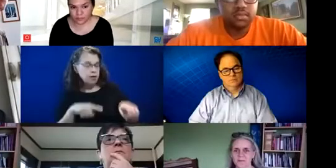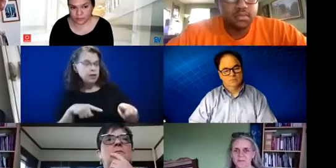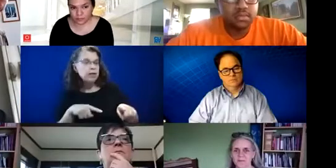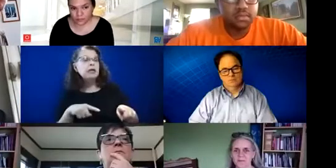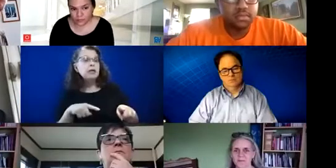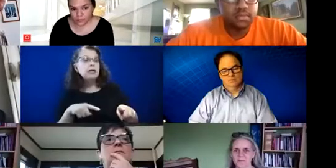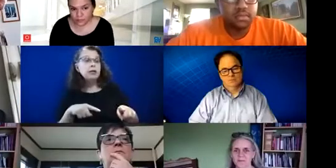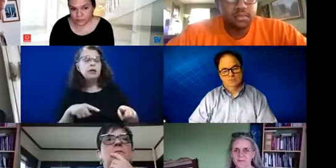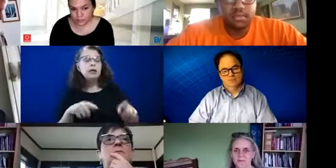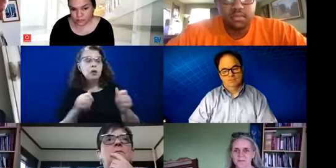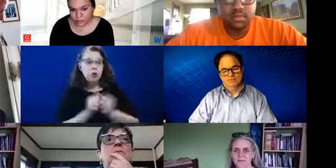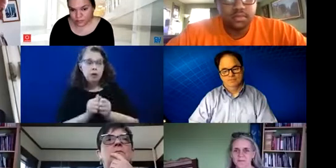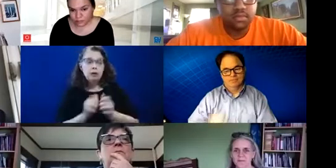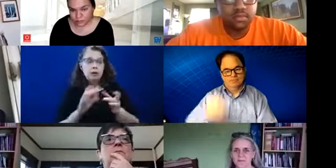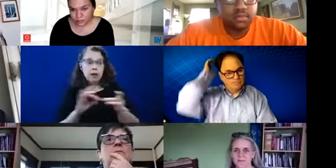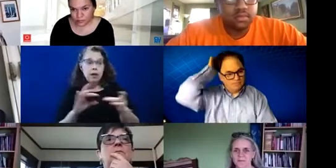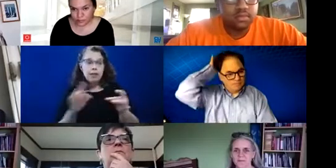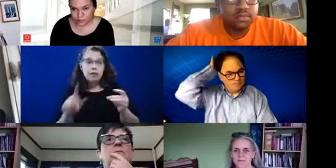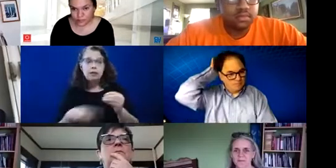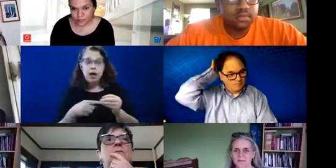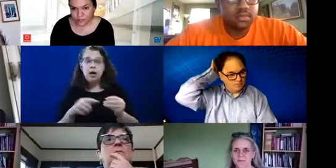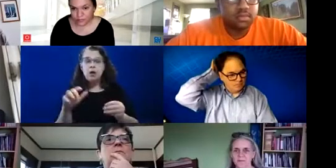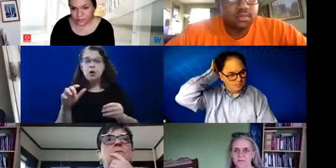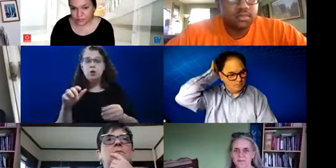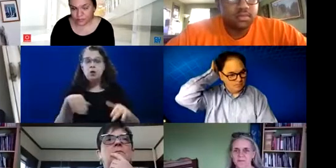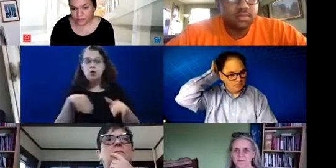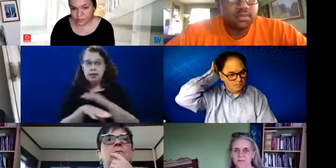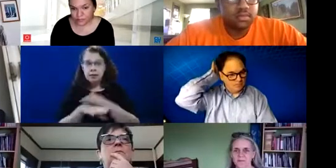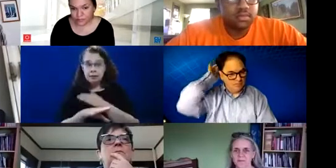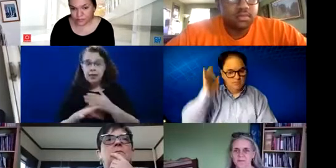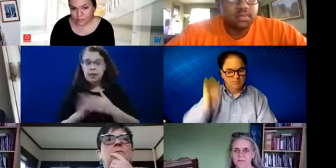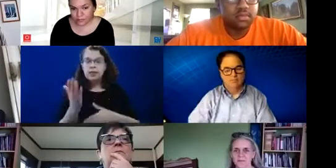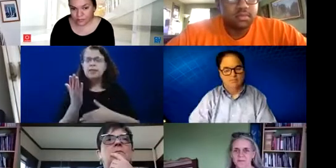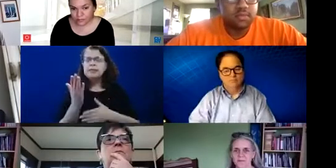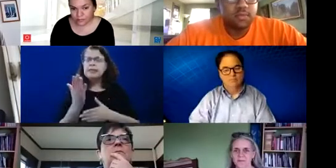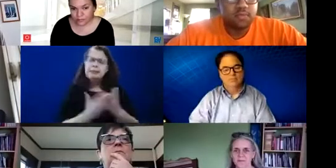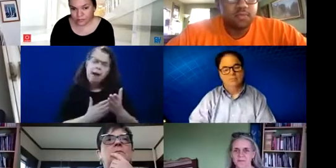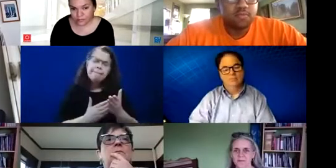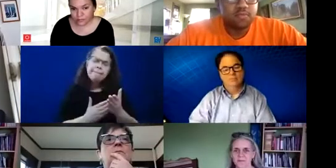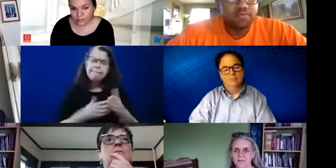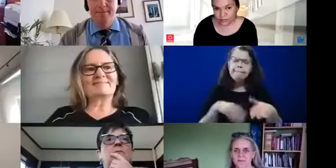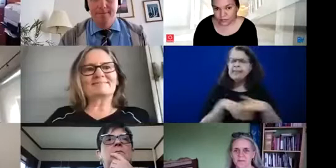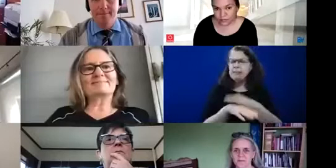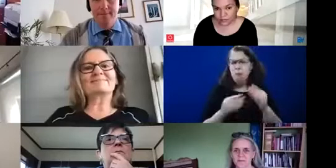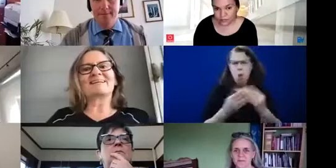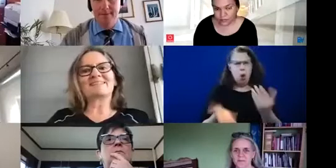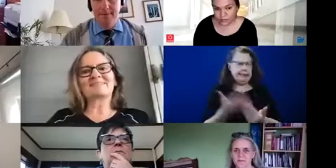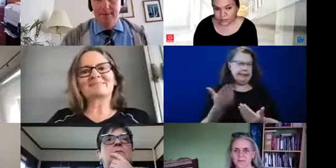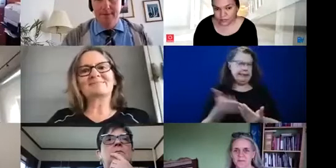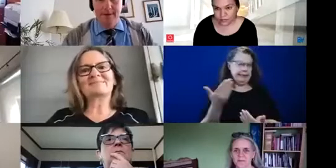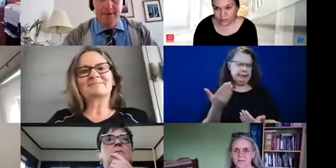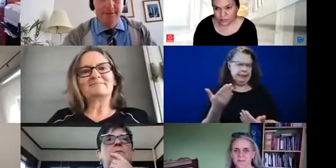about accessibility. Some of the accessibility is easier